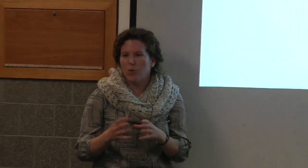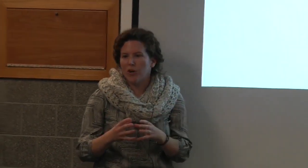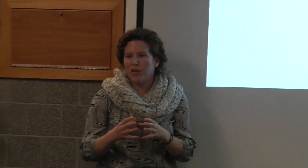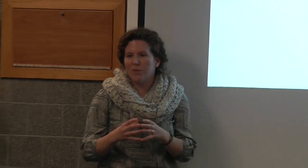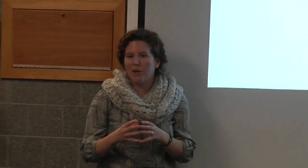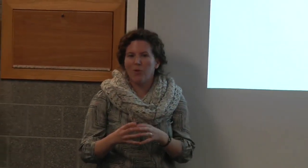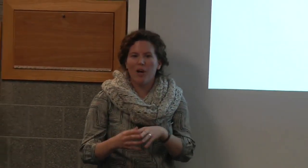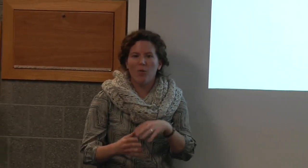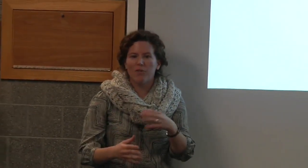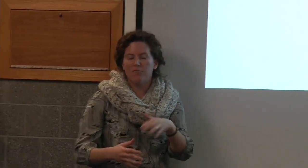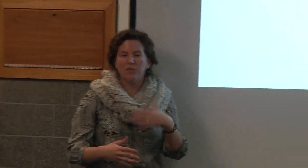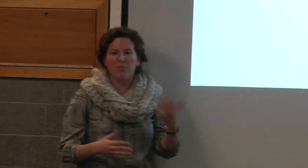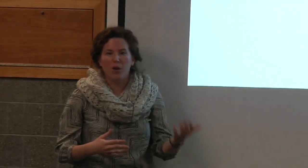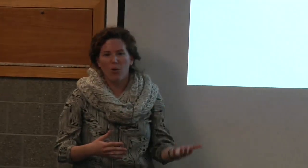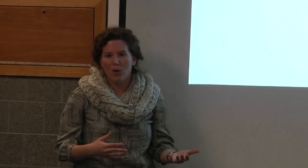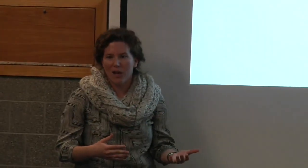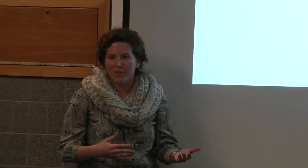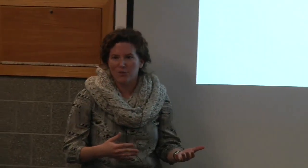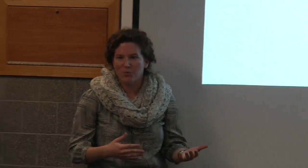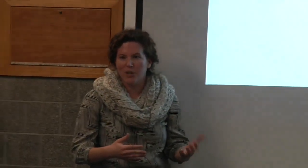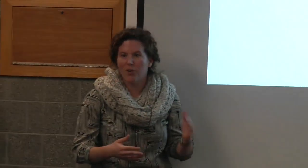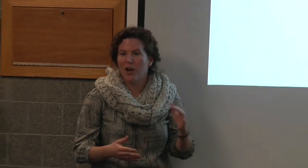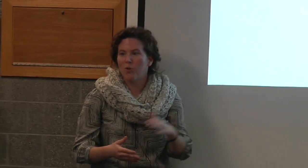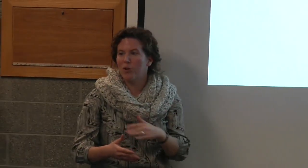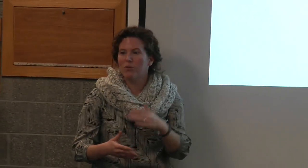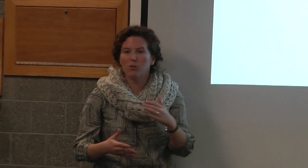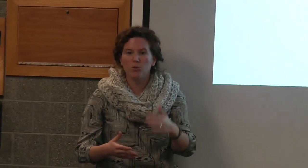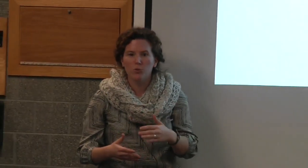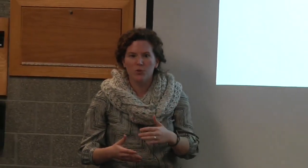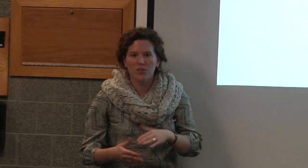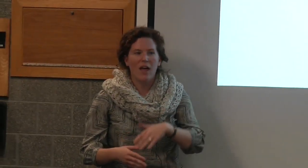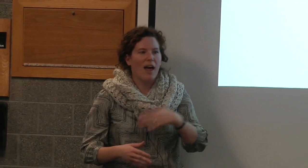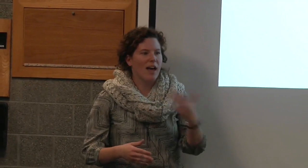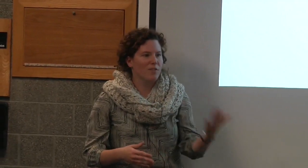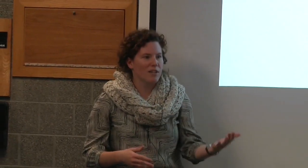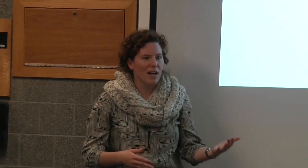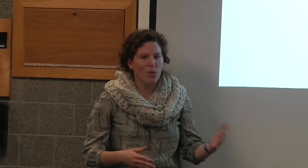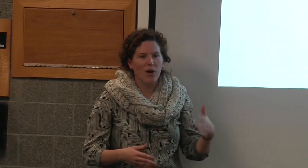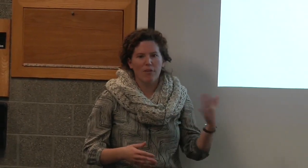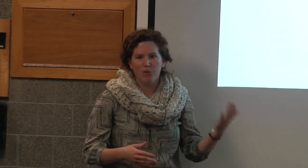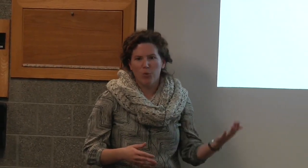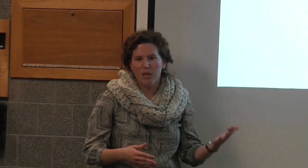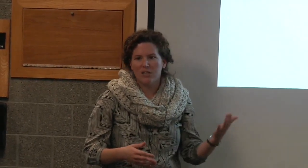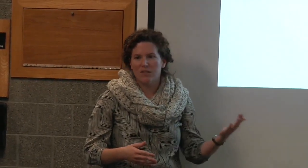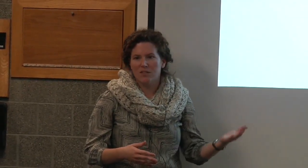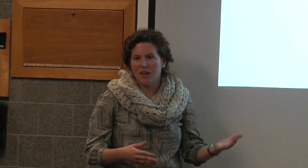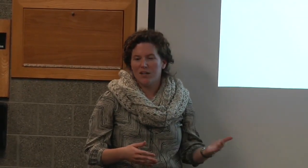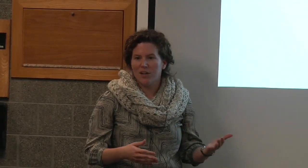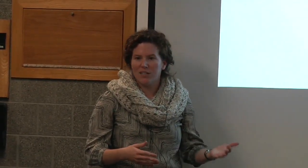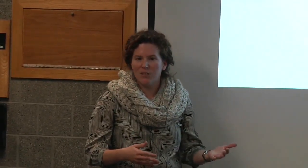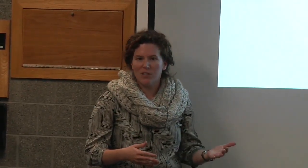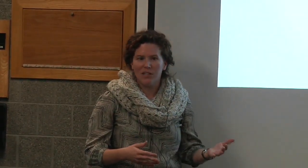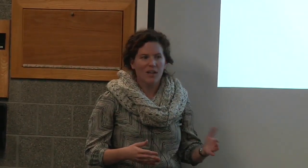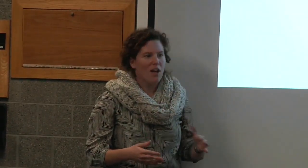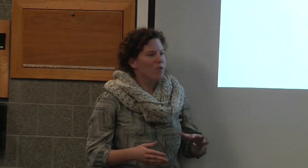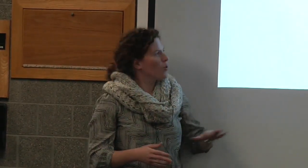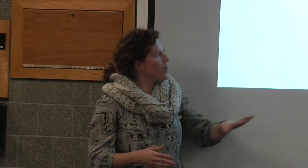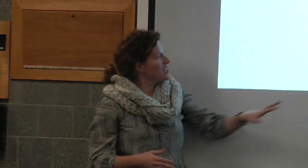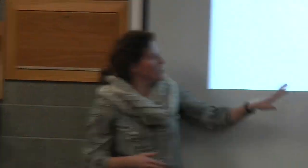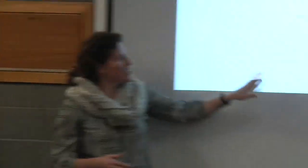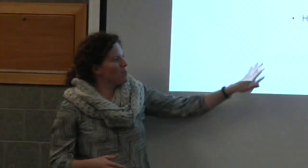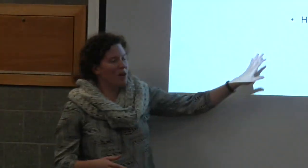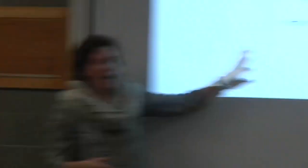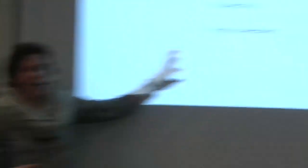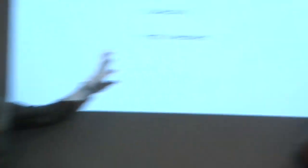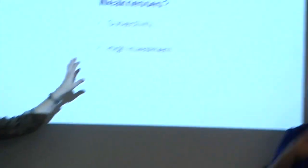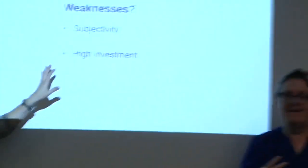have to worry about, well, I don't want to flip my whole classroom, right? Or I don't want to lose half an hour every week to this kind of activity. There are ways